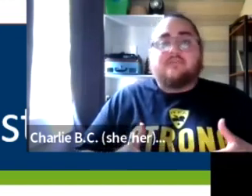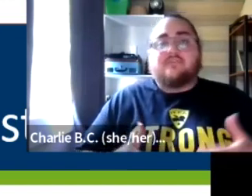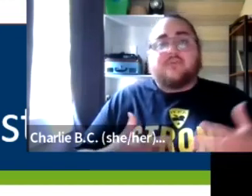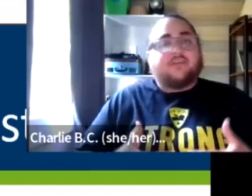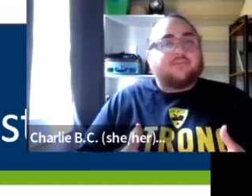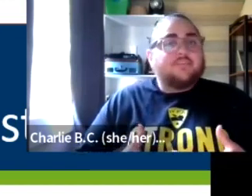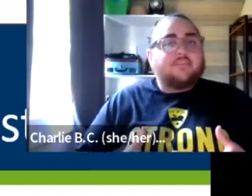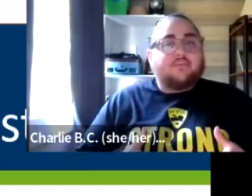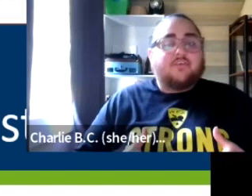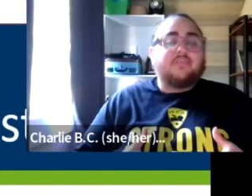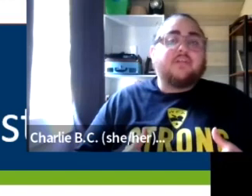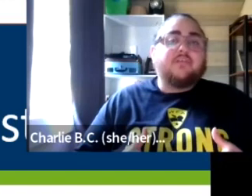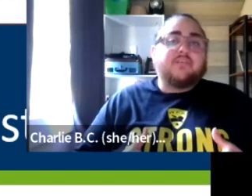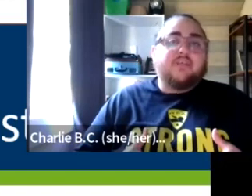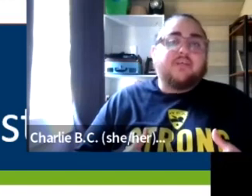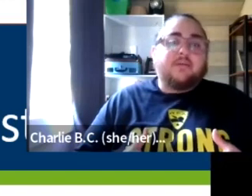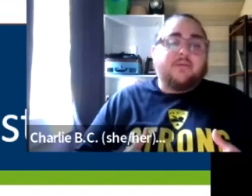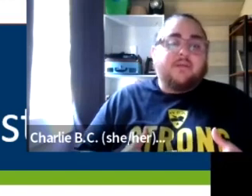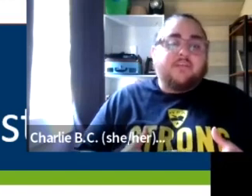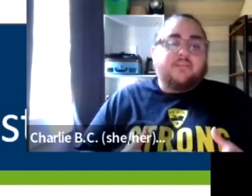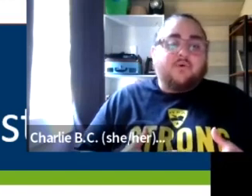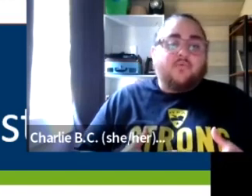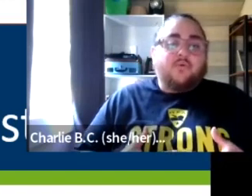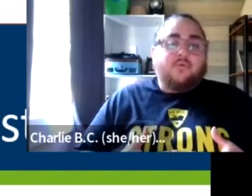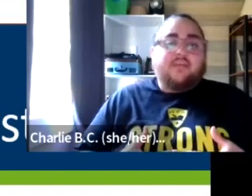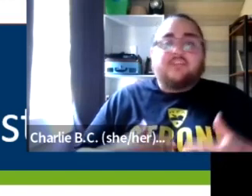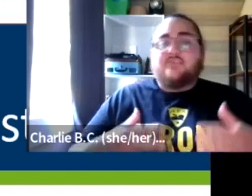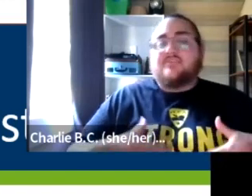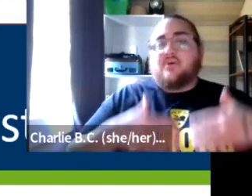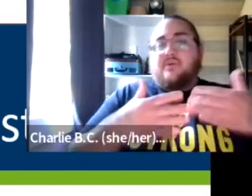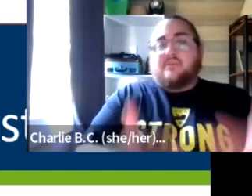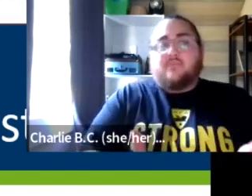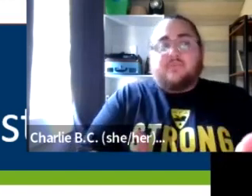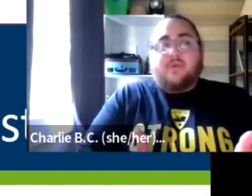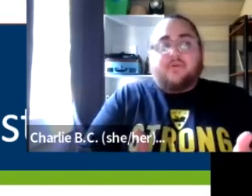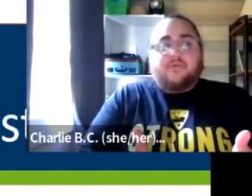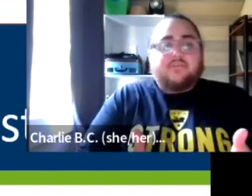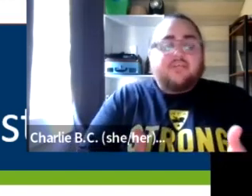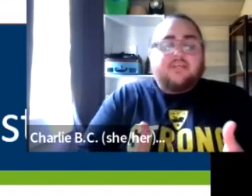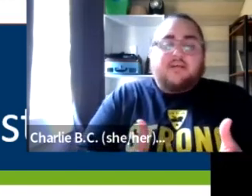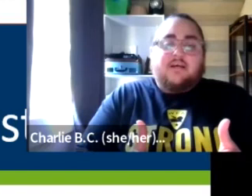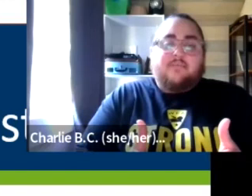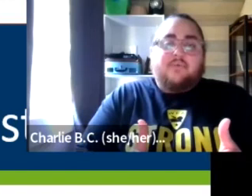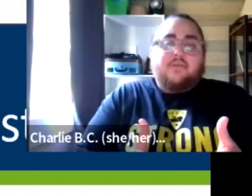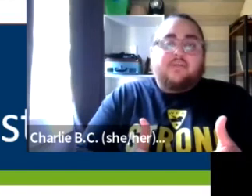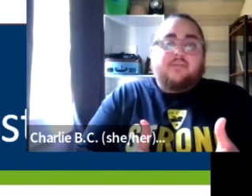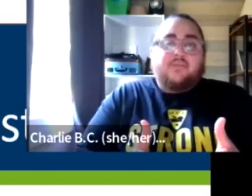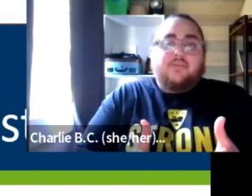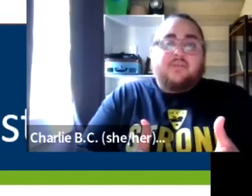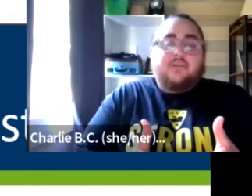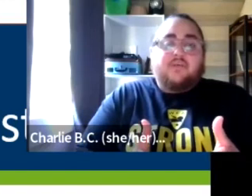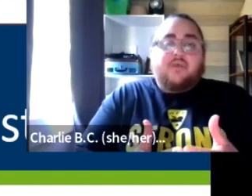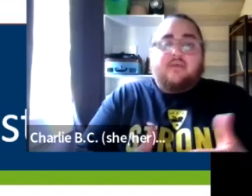support ourselves or direct services ourselves at CloseKnit. So what we like to do is go in with partners in